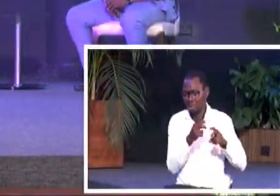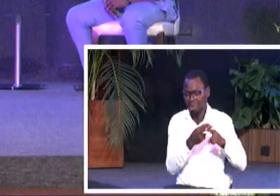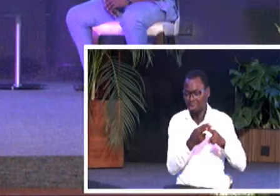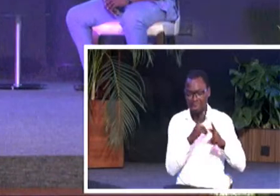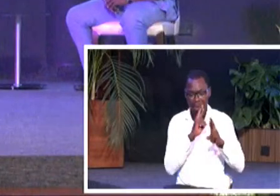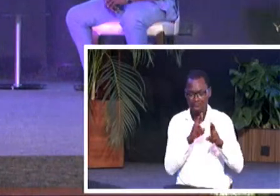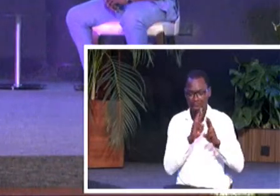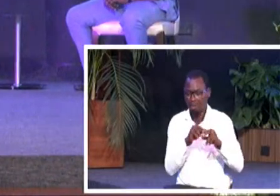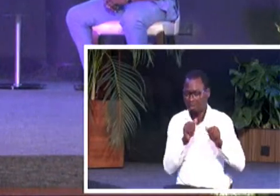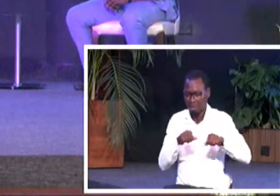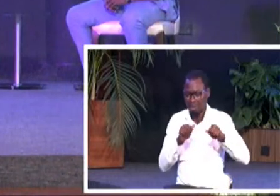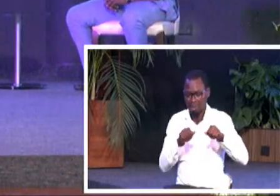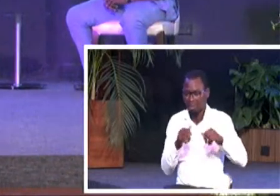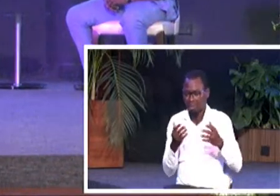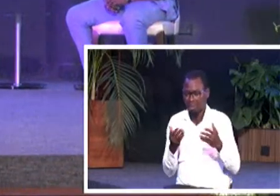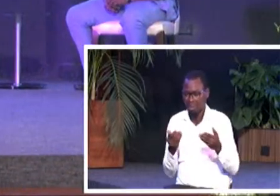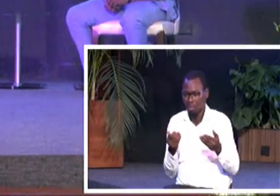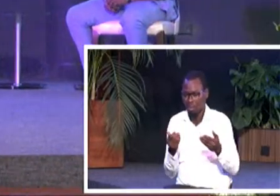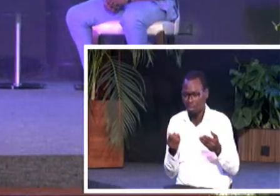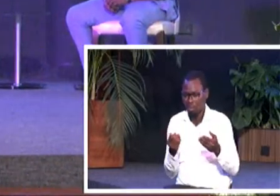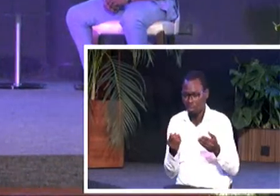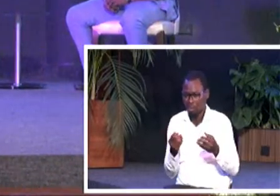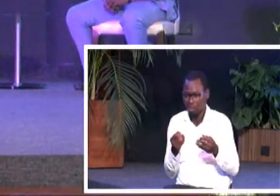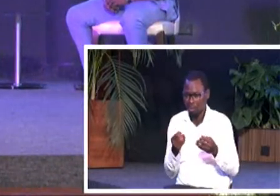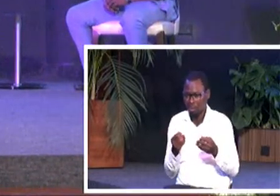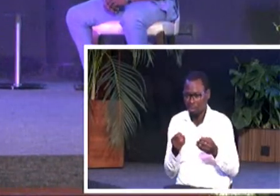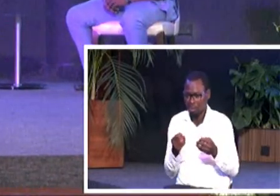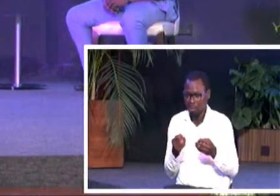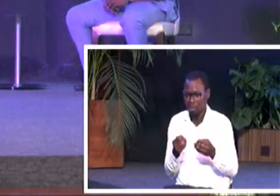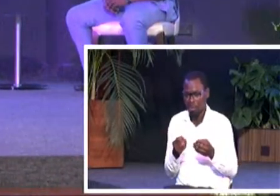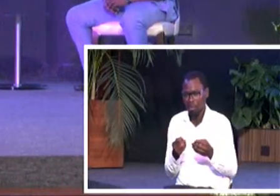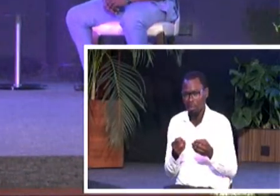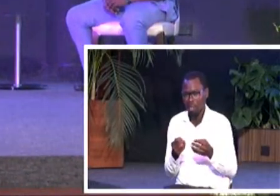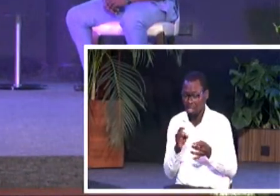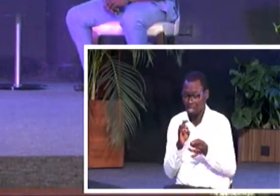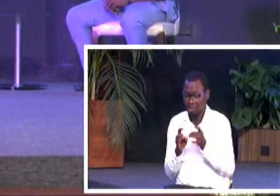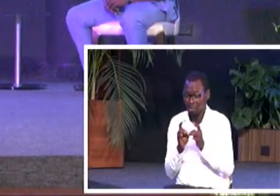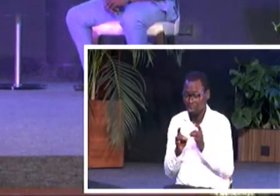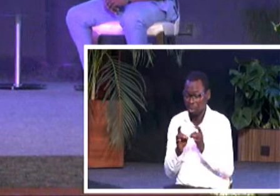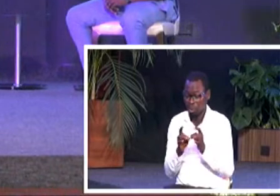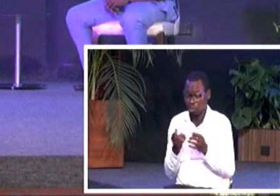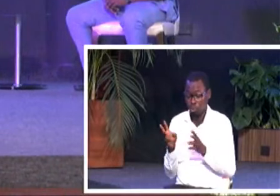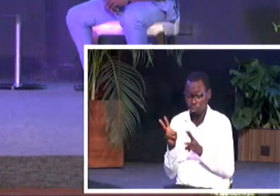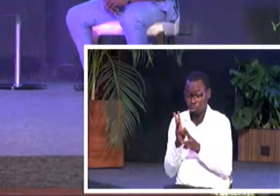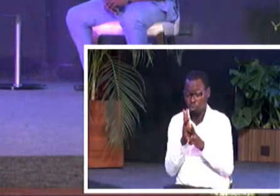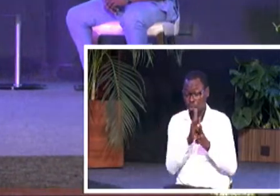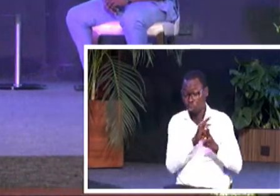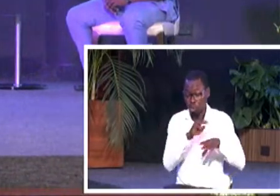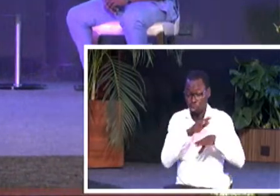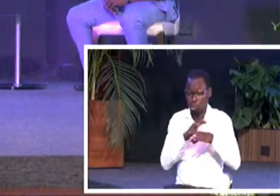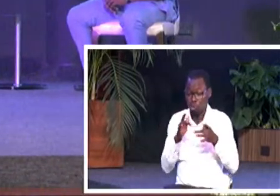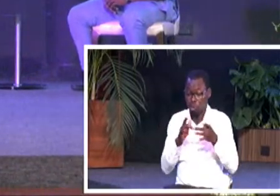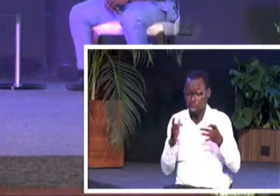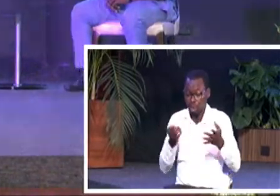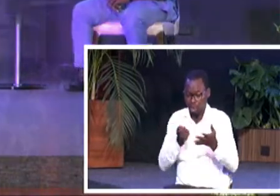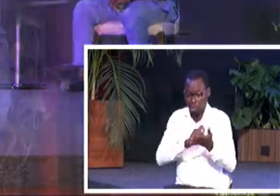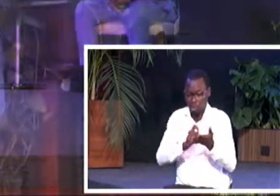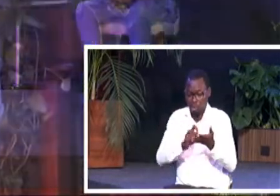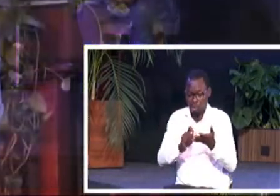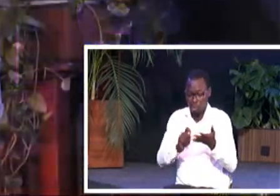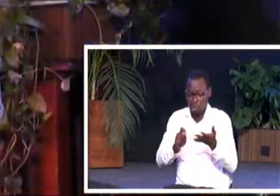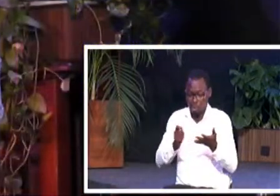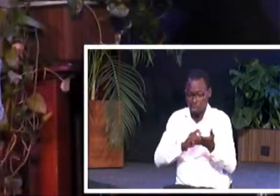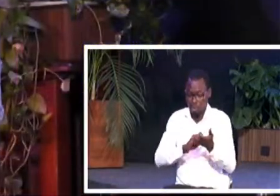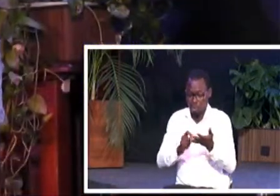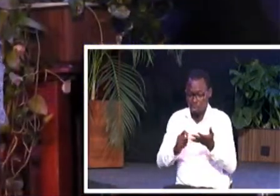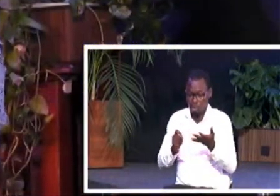get as many as we can. And then if you are watching us online, please write your questions in